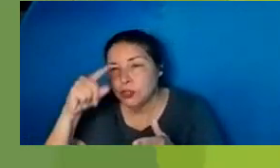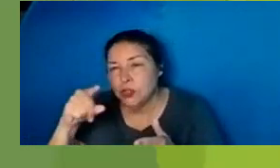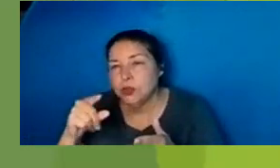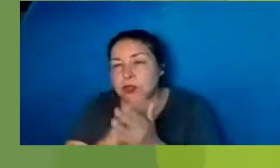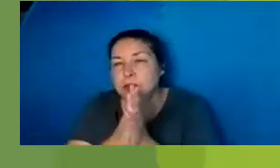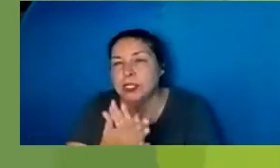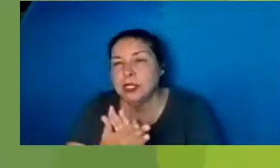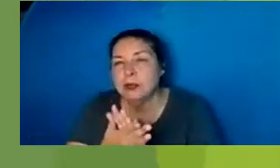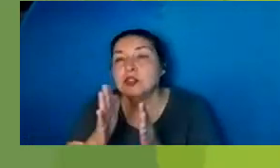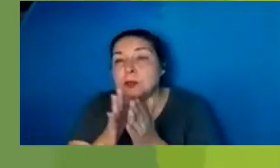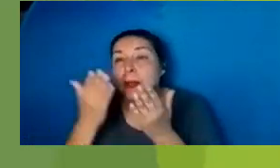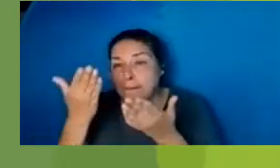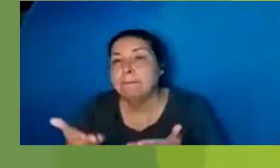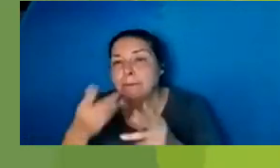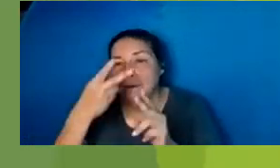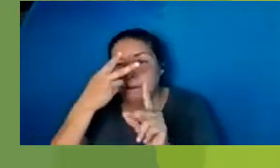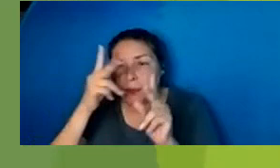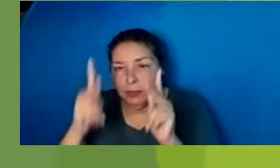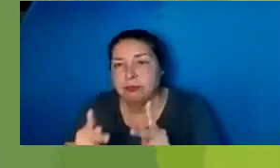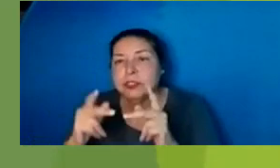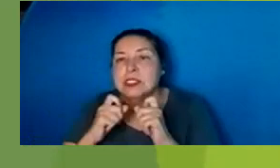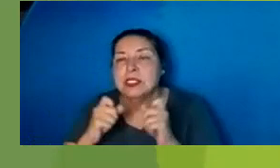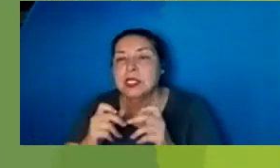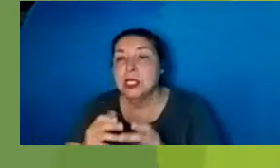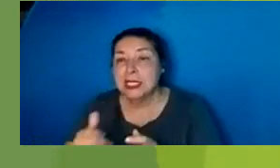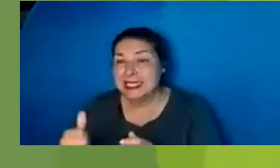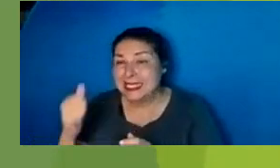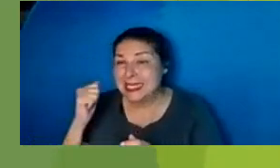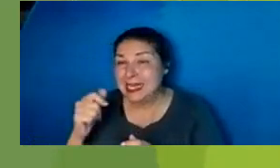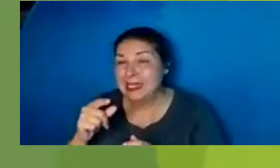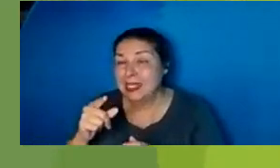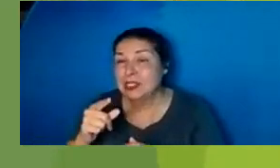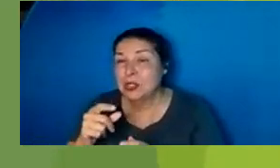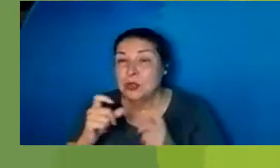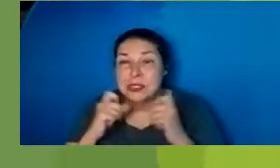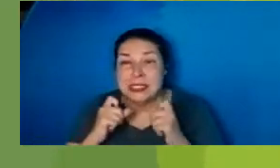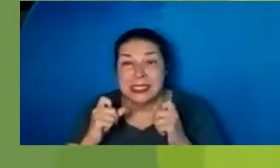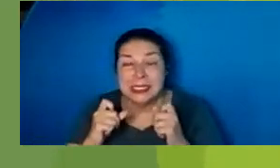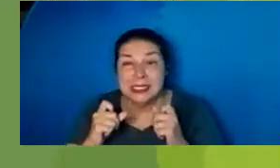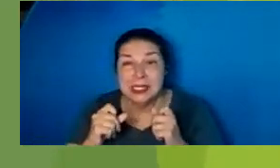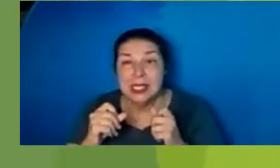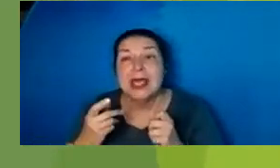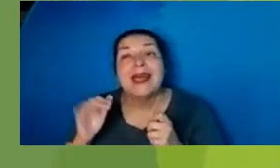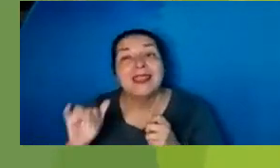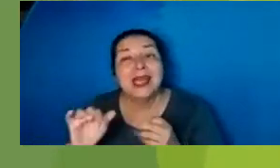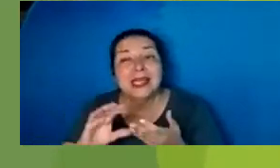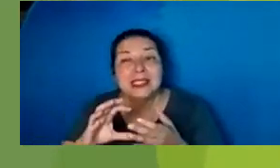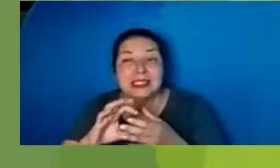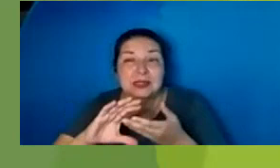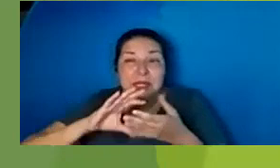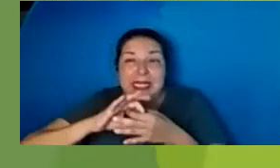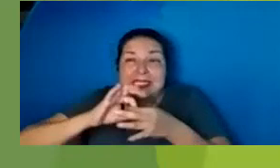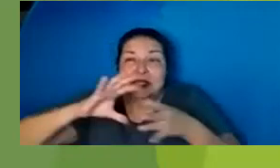yourself. To deny your sin or that you are a sinner is to exclude yourself from the justification